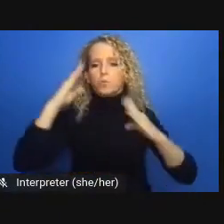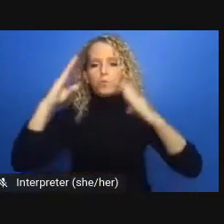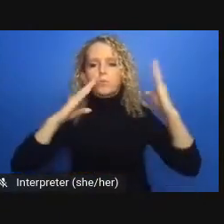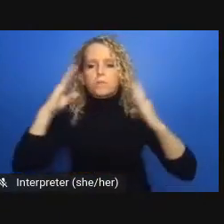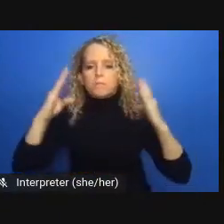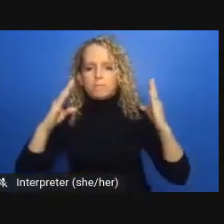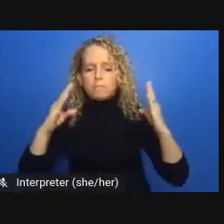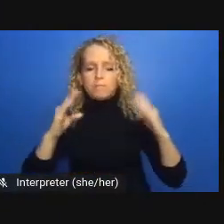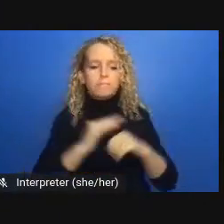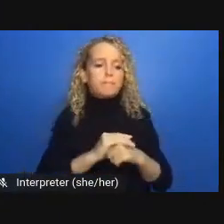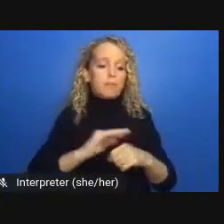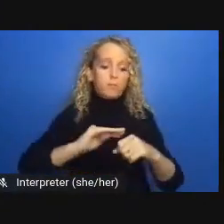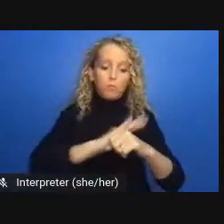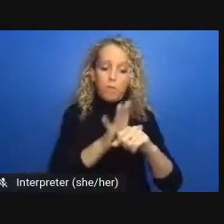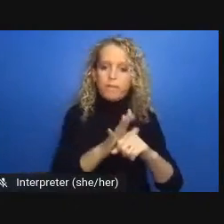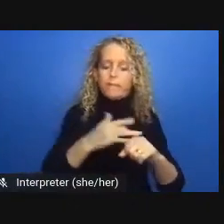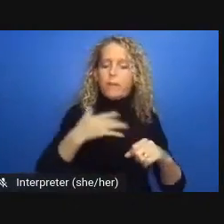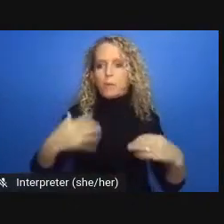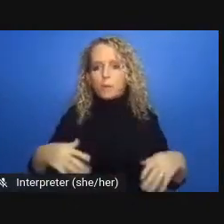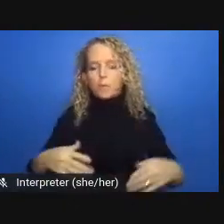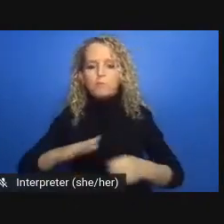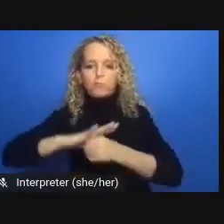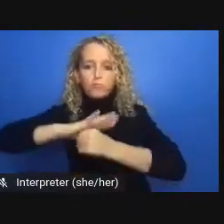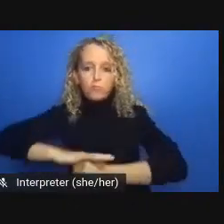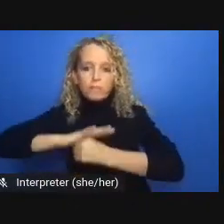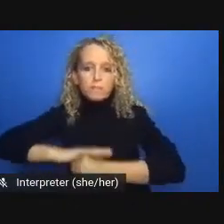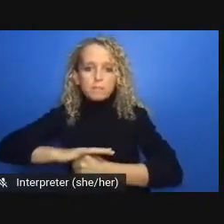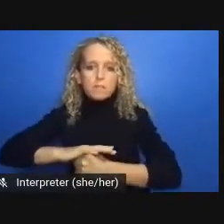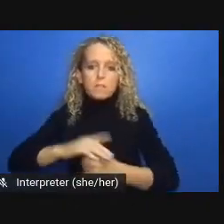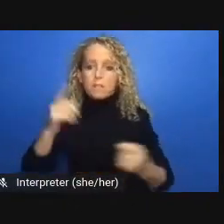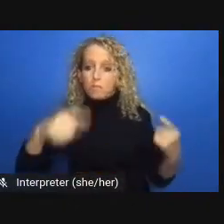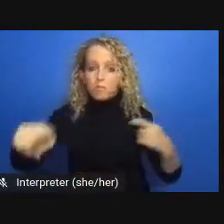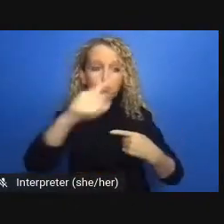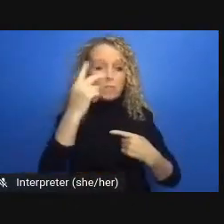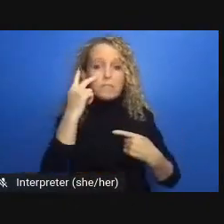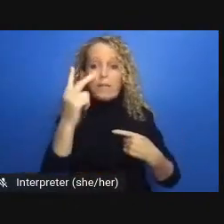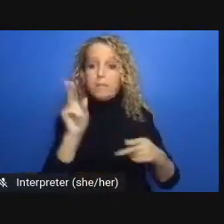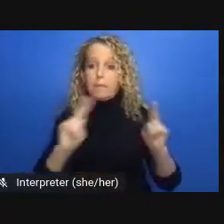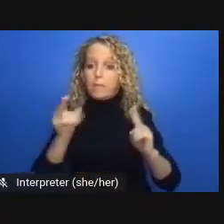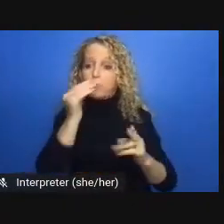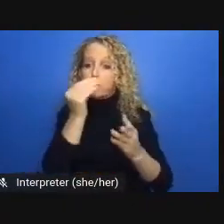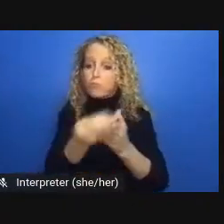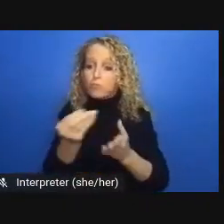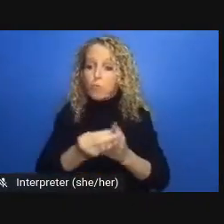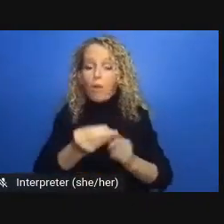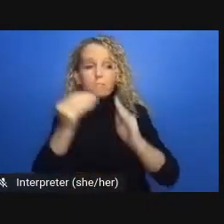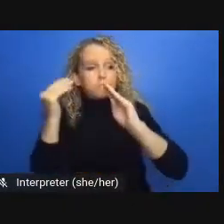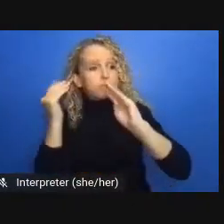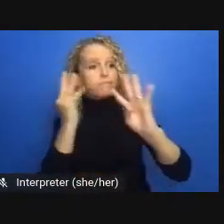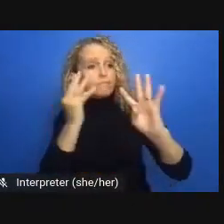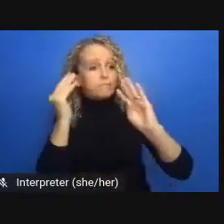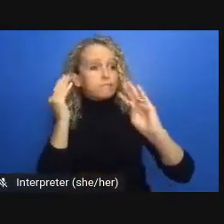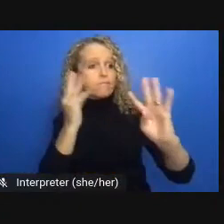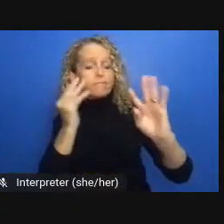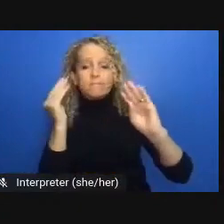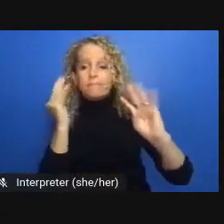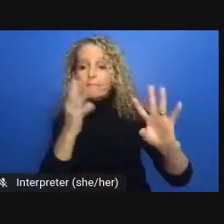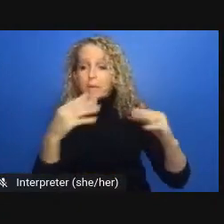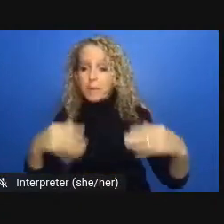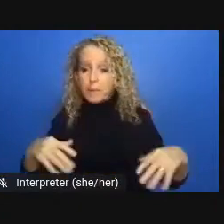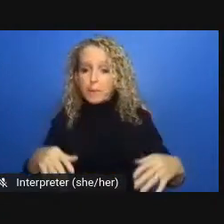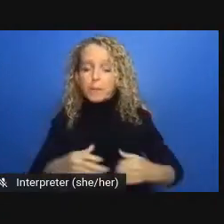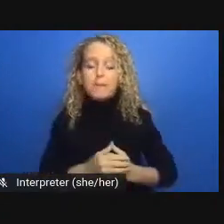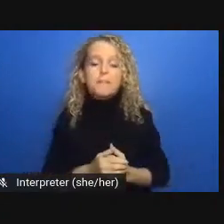to be stressful. You saw the lineups, you saw food fly off the shelves, you saw shortages. We saw